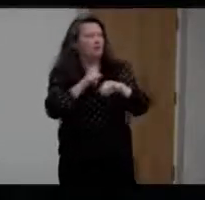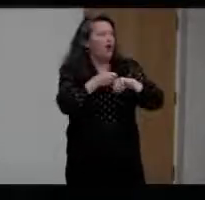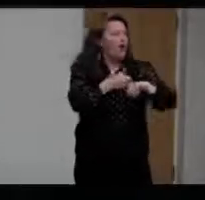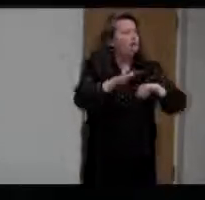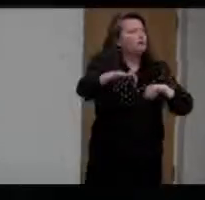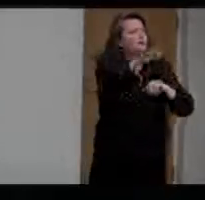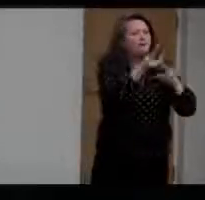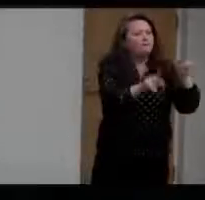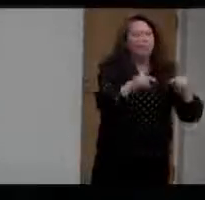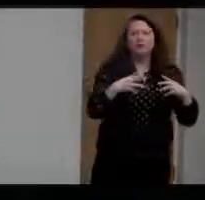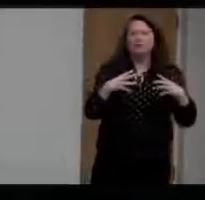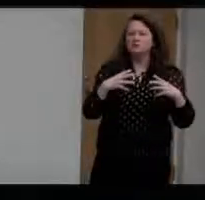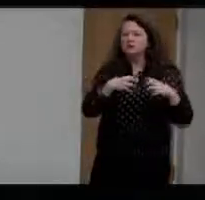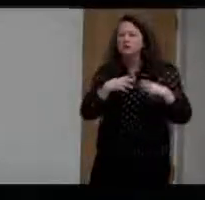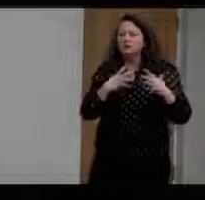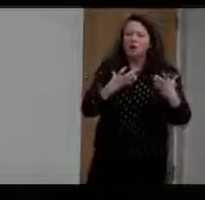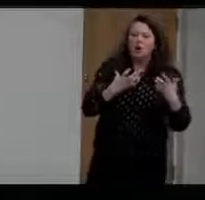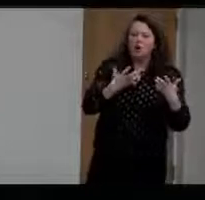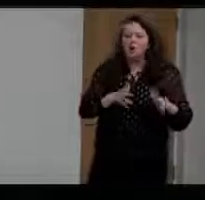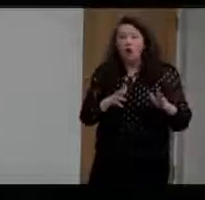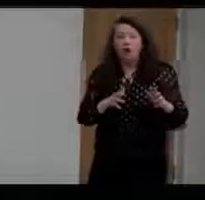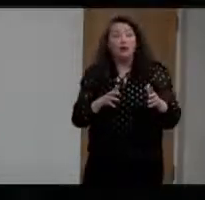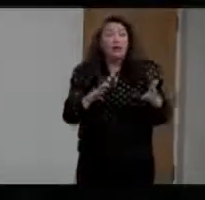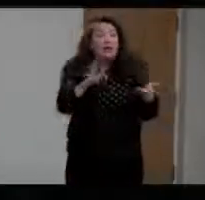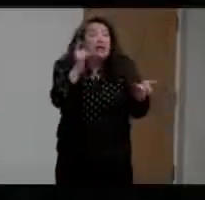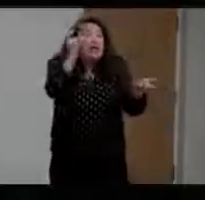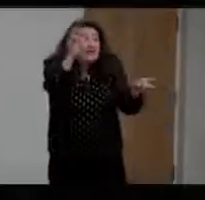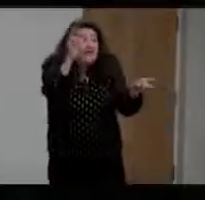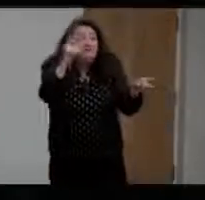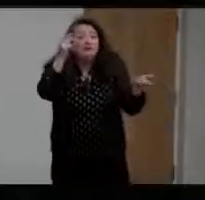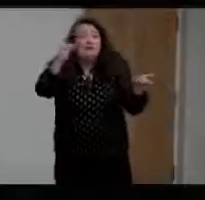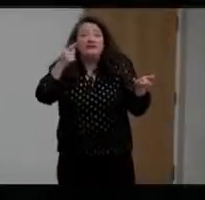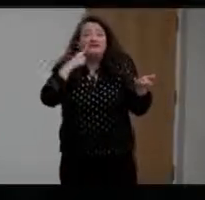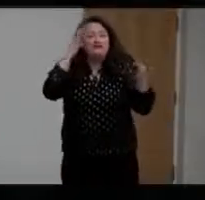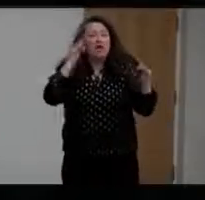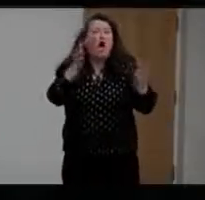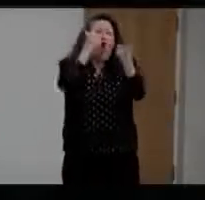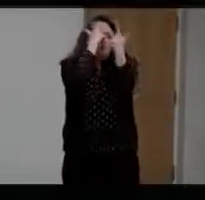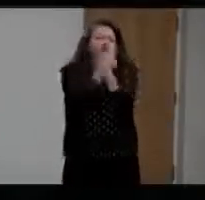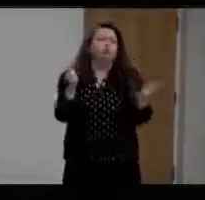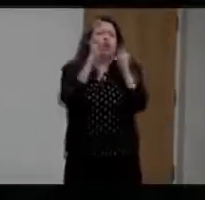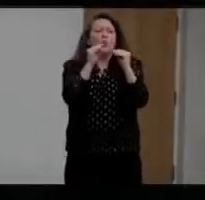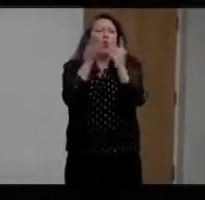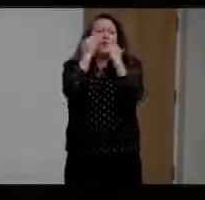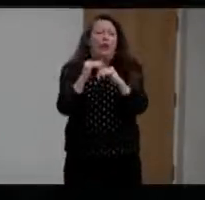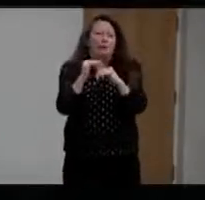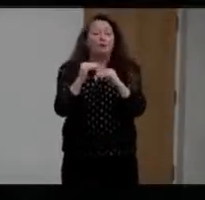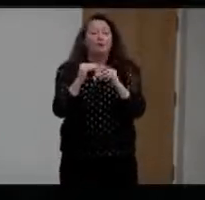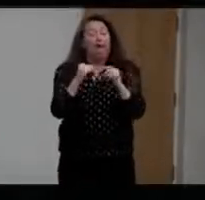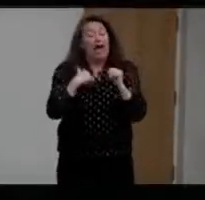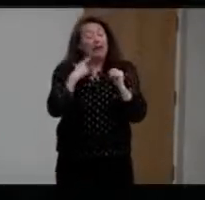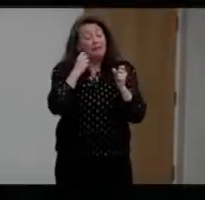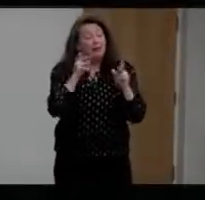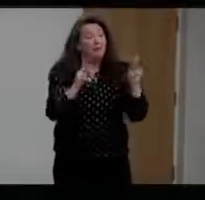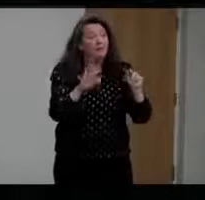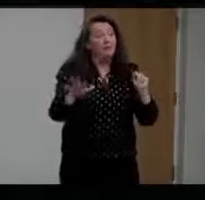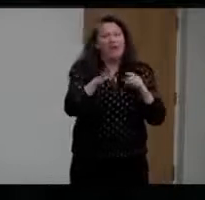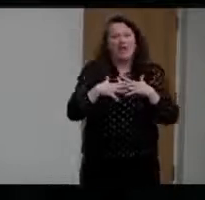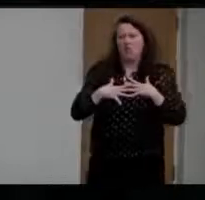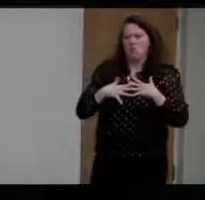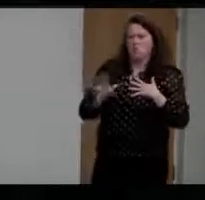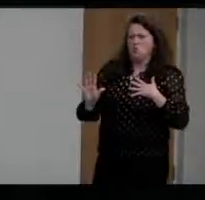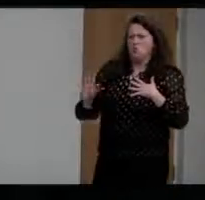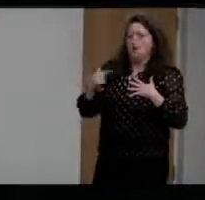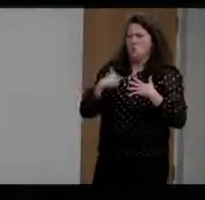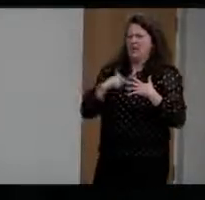okay, you know, we've decided no rules, you know, but my guess, and it was, I think, reflected in the audience comments, is that some rules might be helpful,